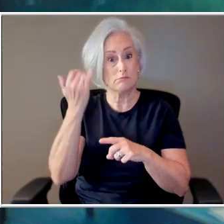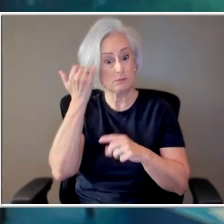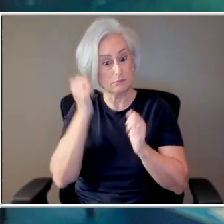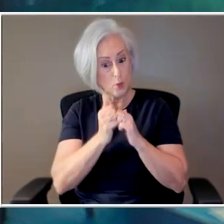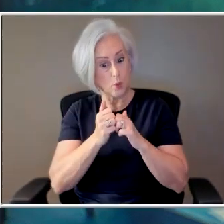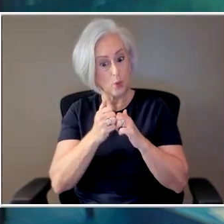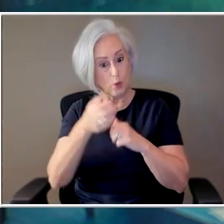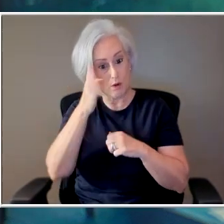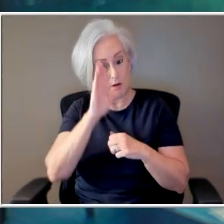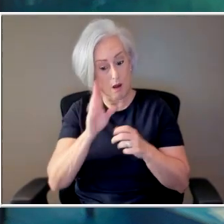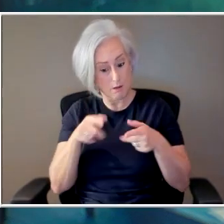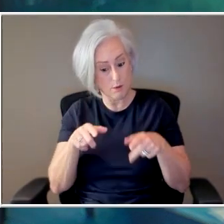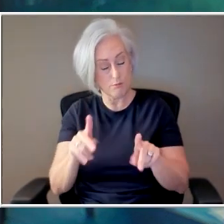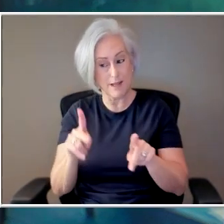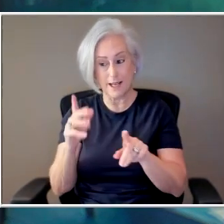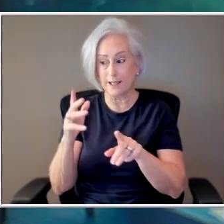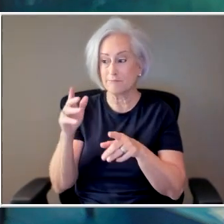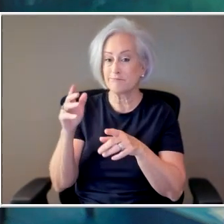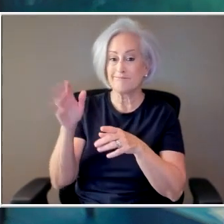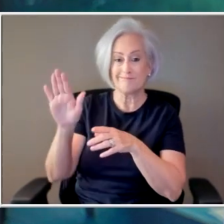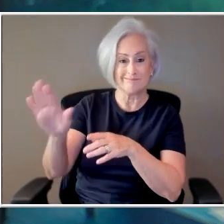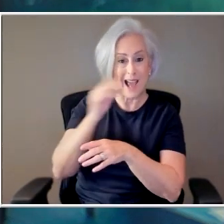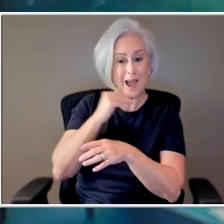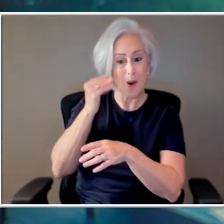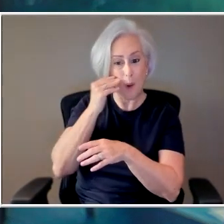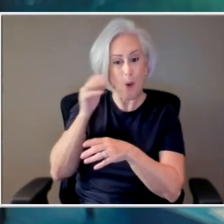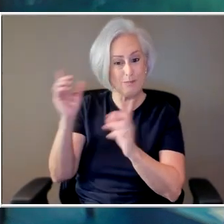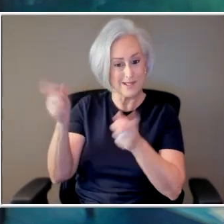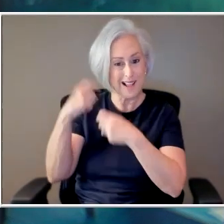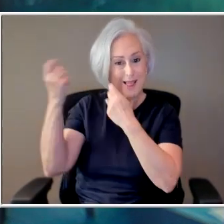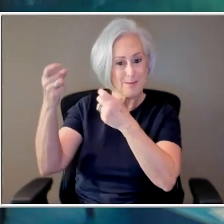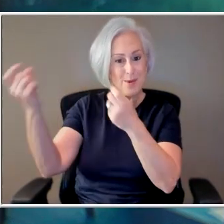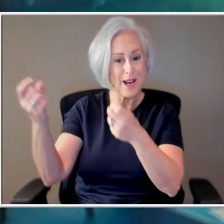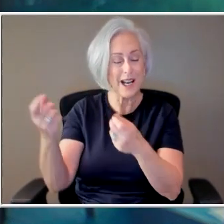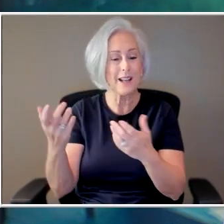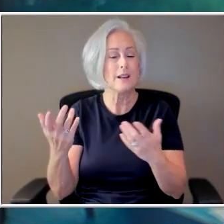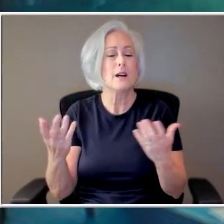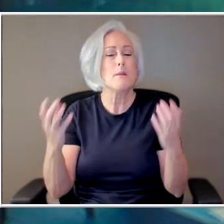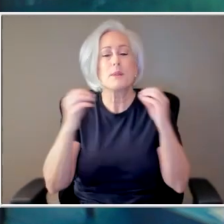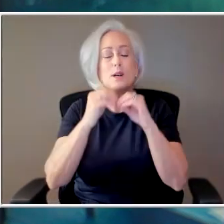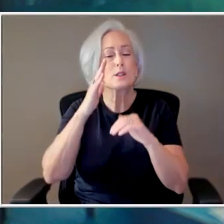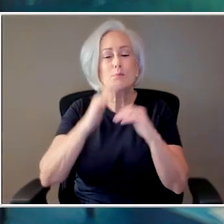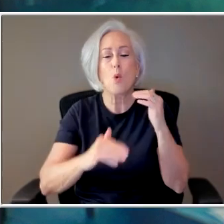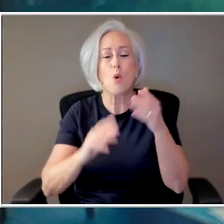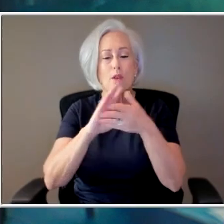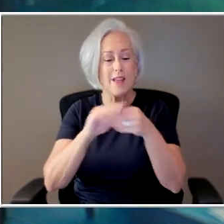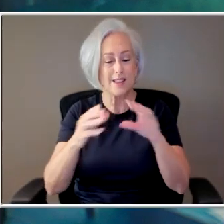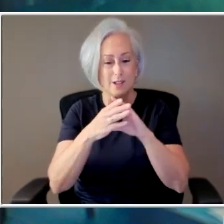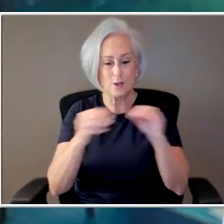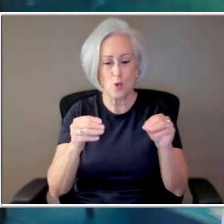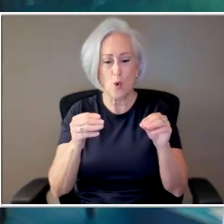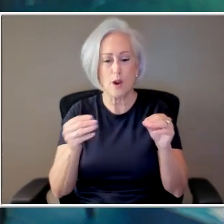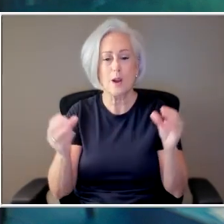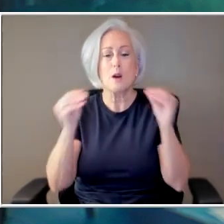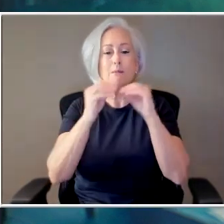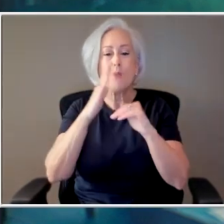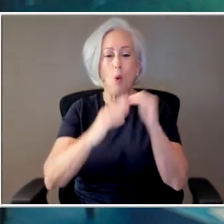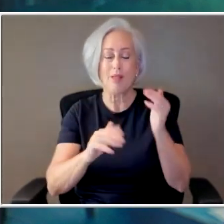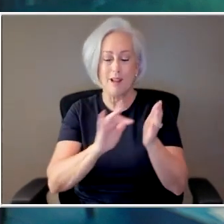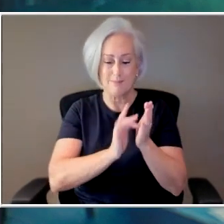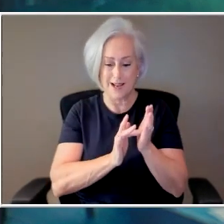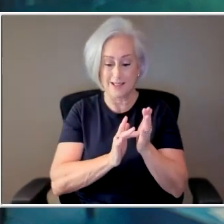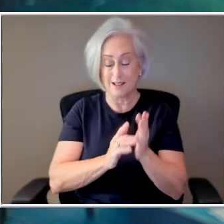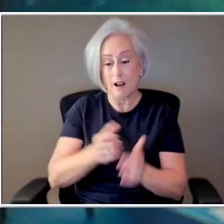are medically, there's a lot more to the story. Medicine is just a tool to get